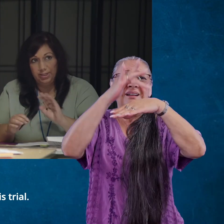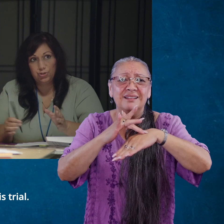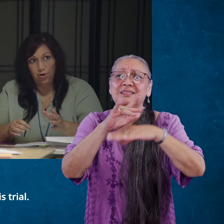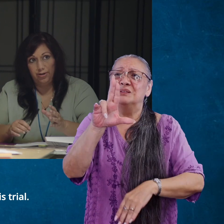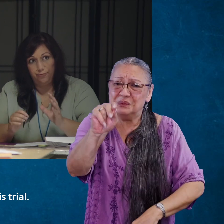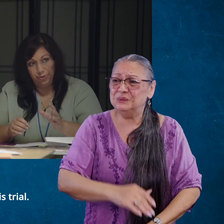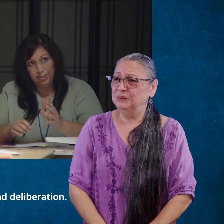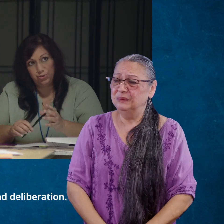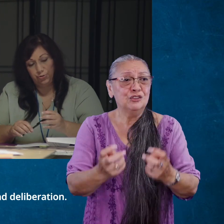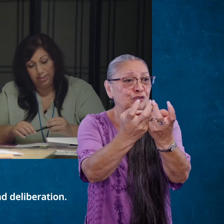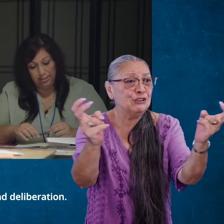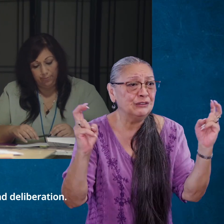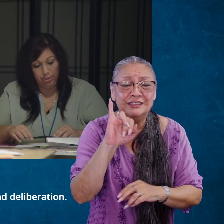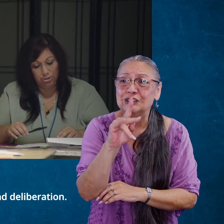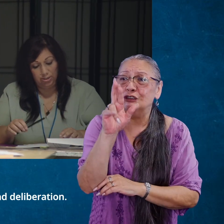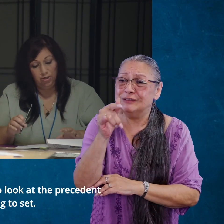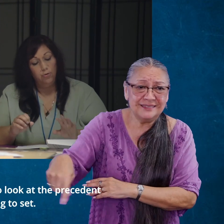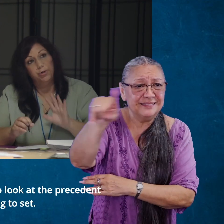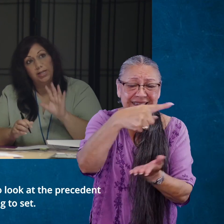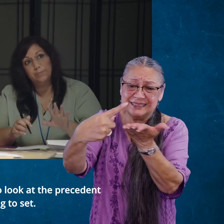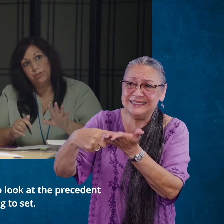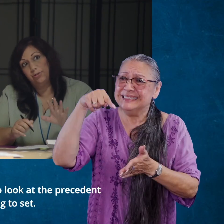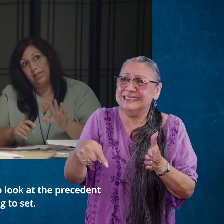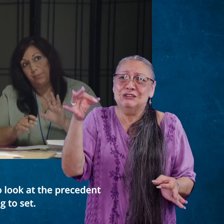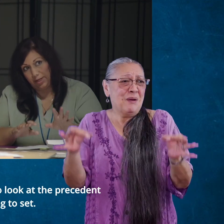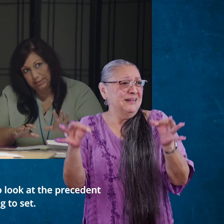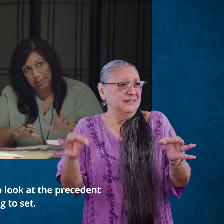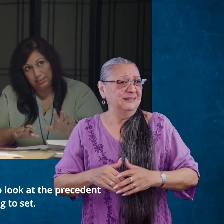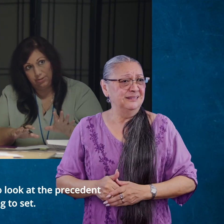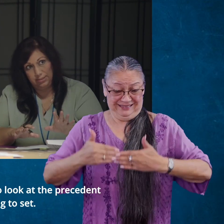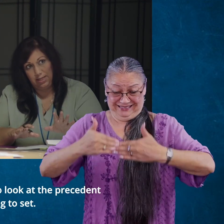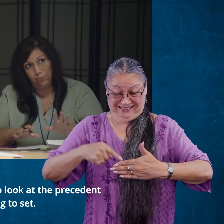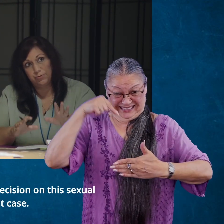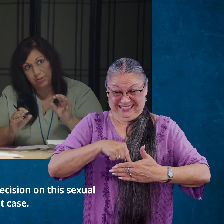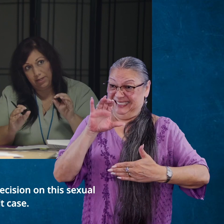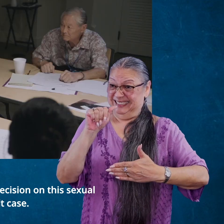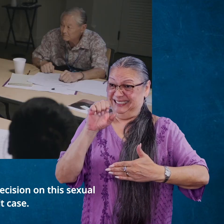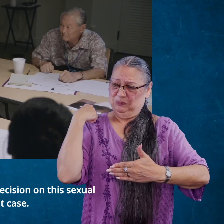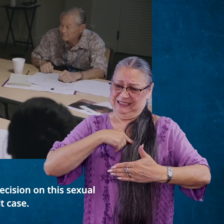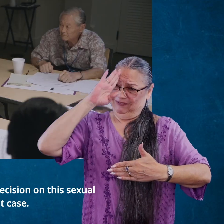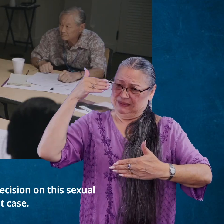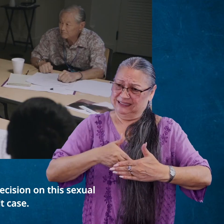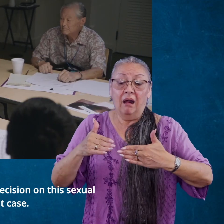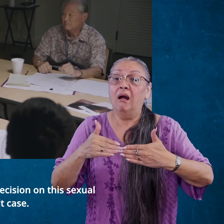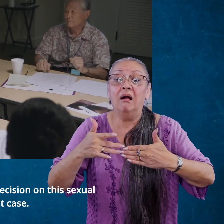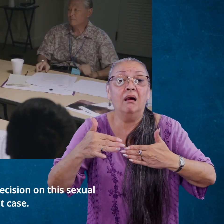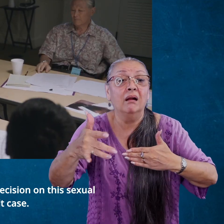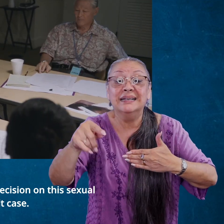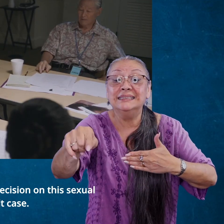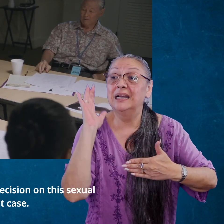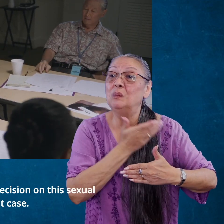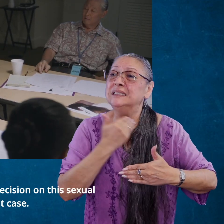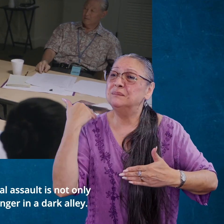For this trial, for this jury and deliberation, we're not supposed to look at the precedent it's going to set. We're supposed to make a decision on this sexual